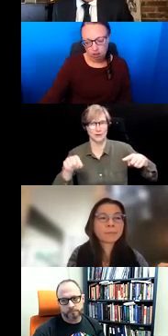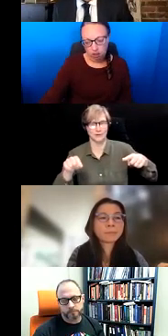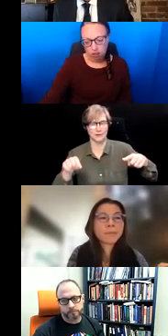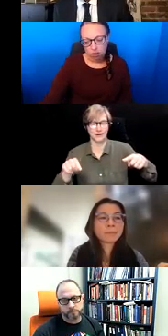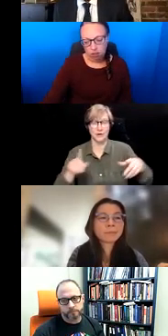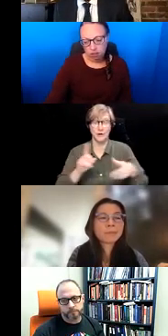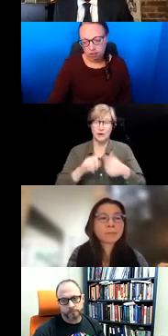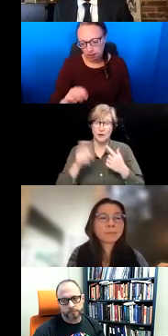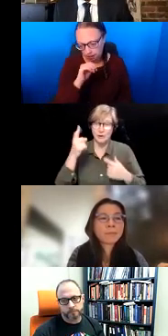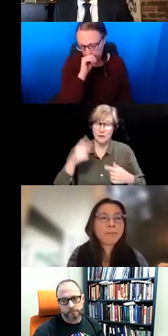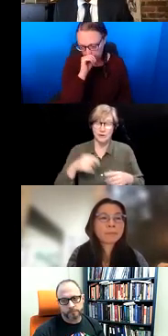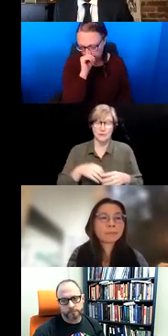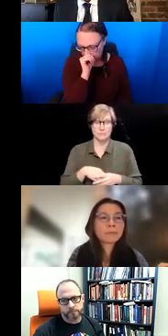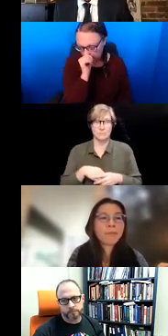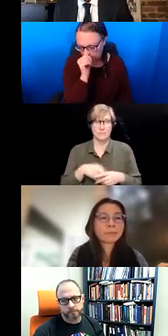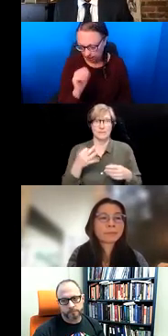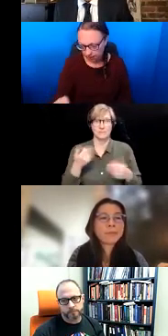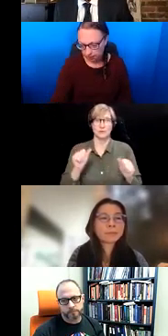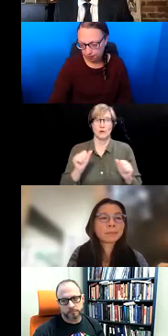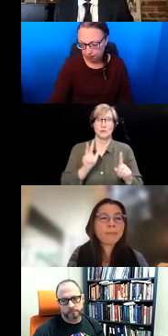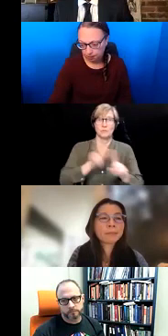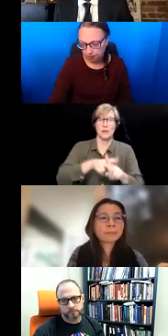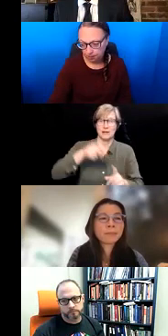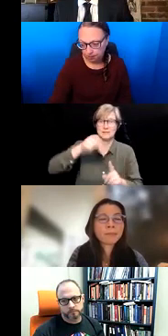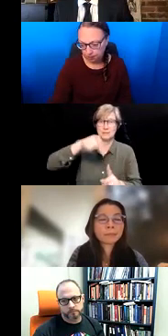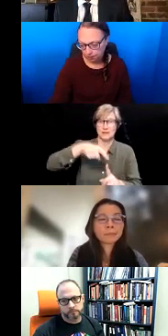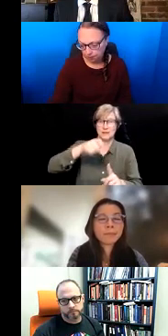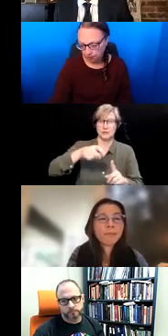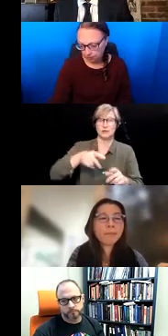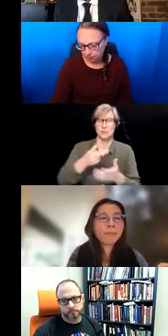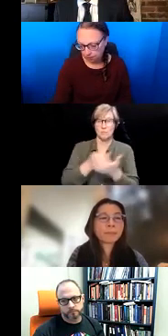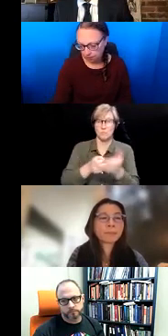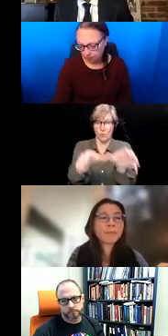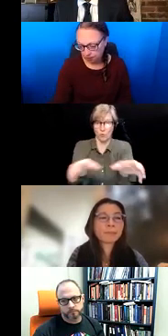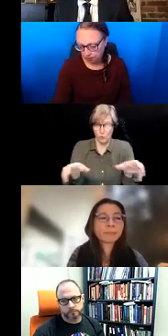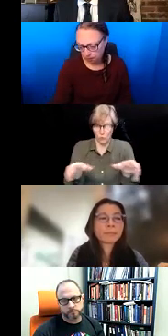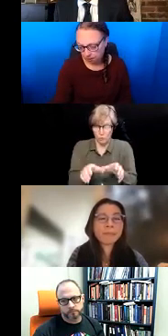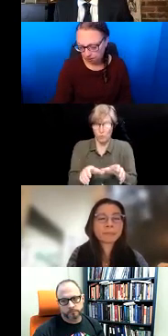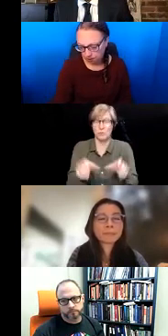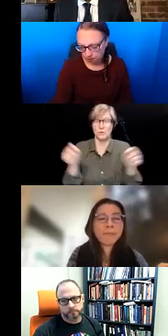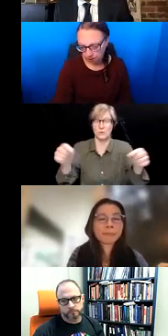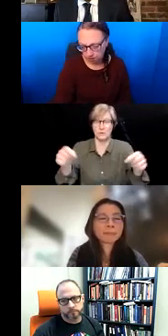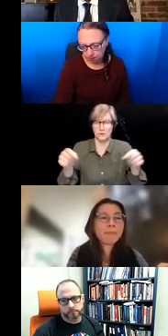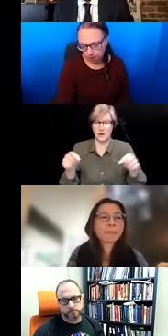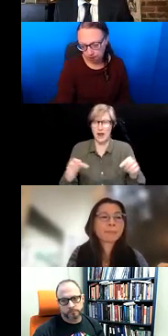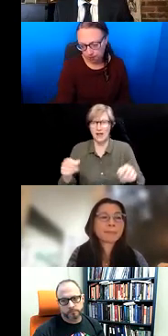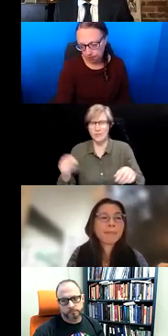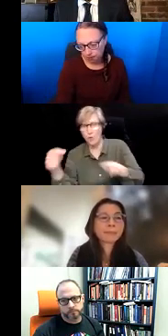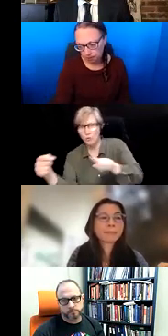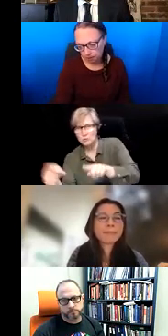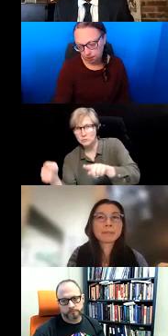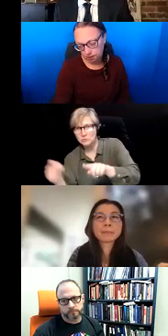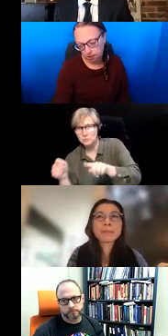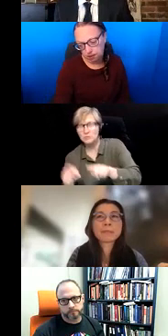trying to apply stimulation to a broad bilateral network of areas that you think are engaged